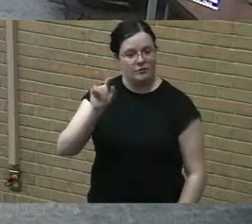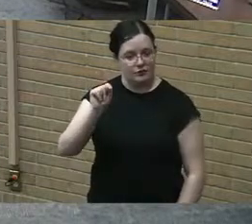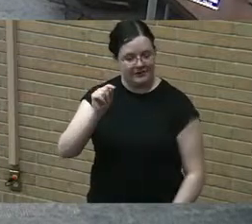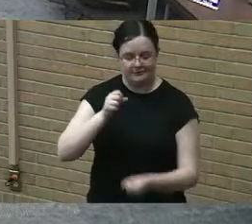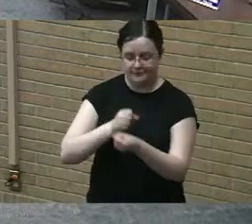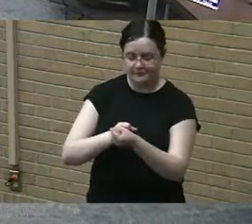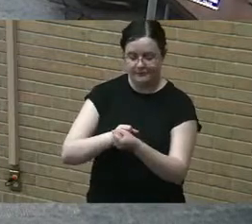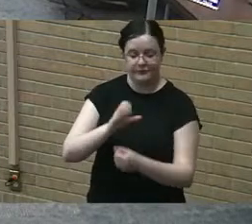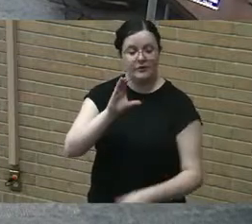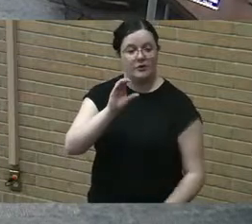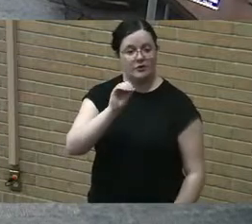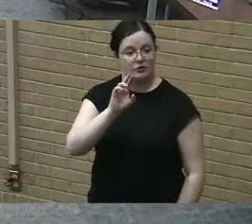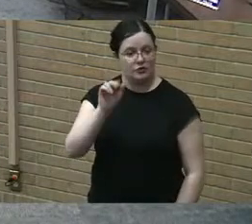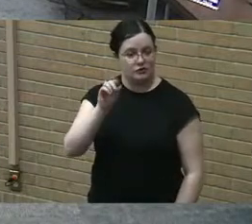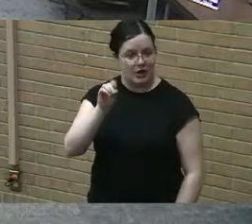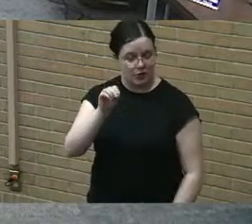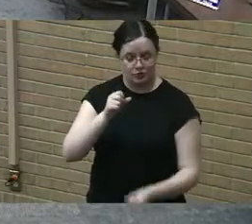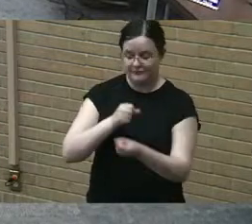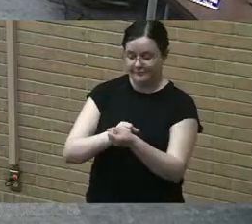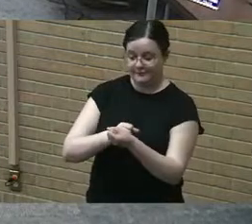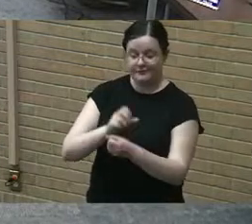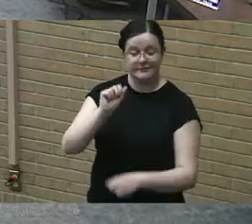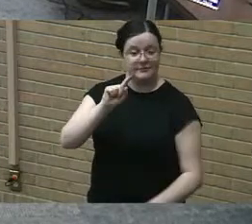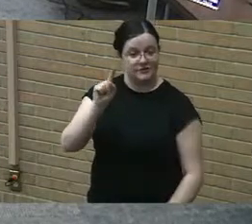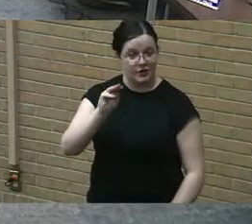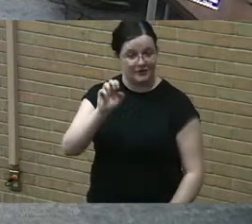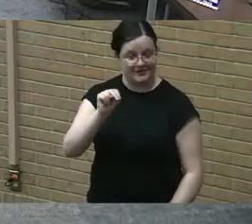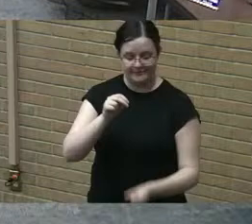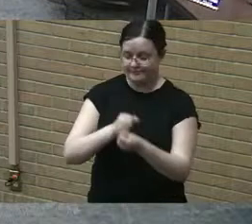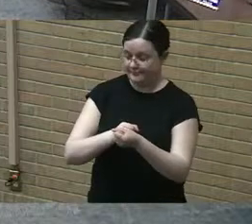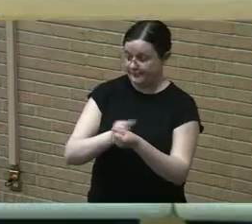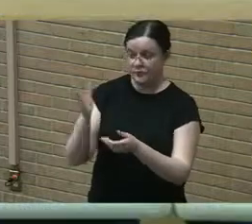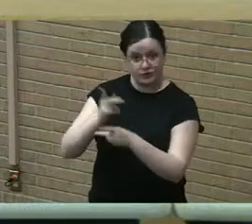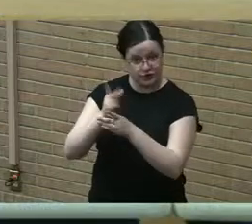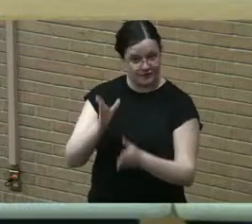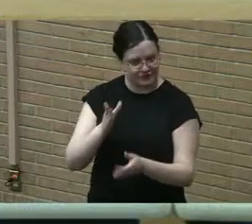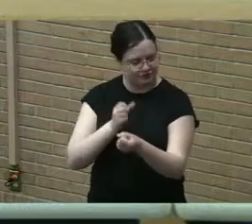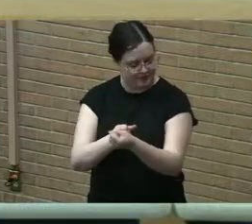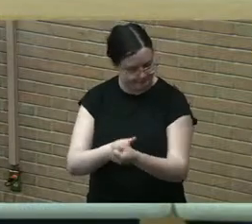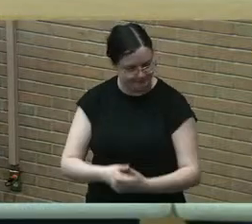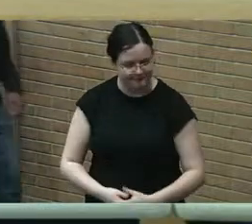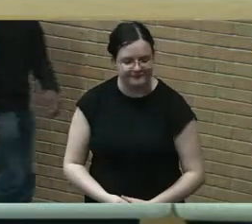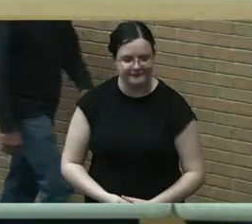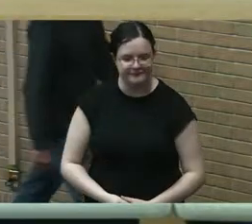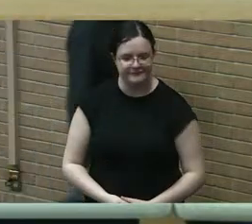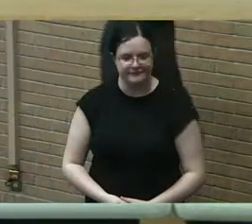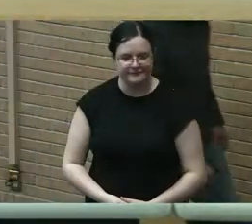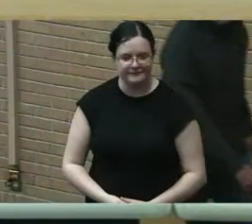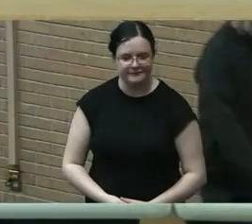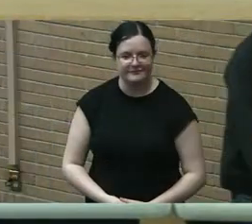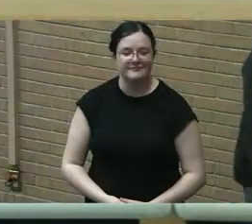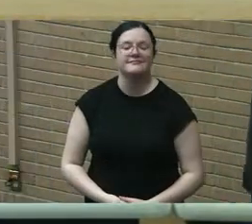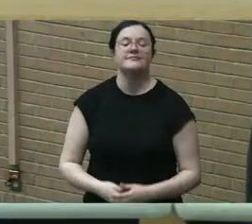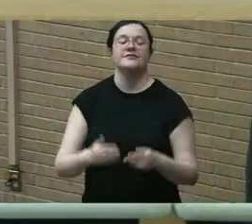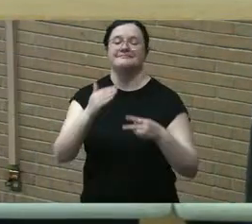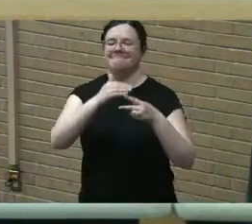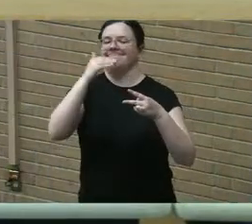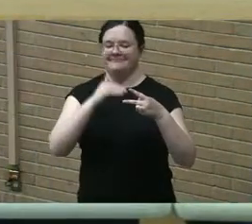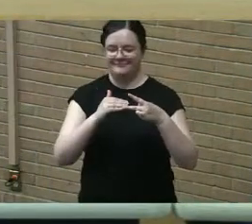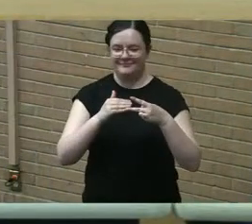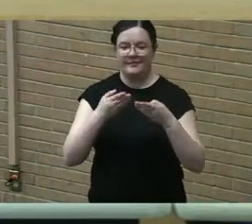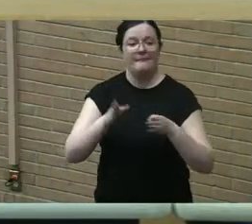Corrado? Aye. Councilmember Salzman? Aye. Supervisor Mealy? Aye. Next, we have a public hearing on